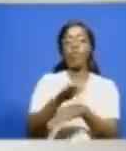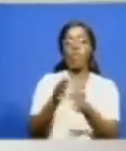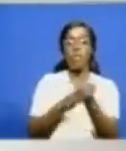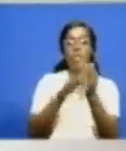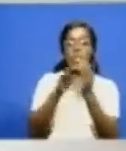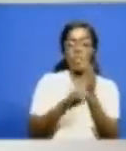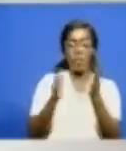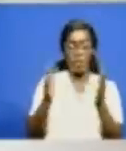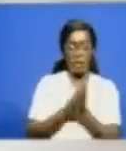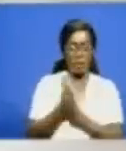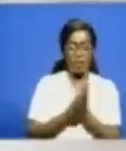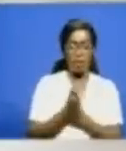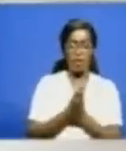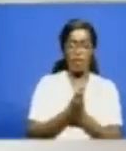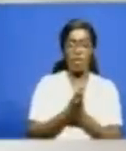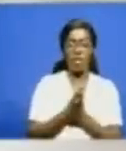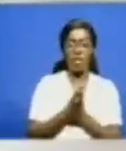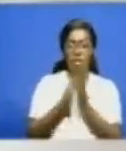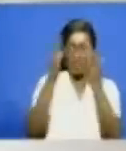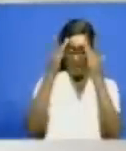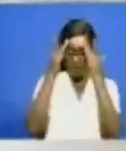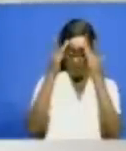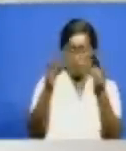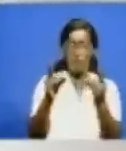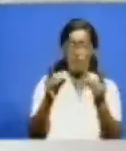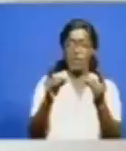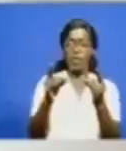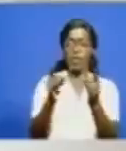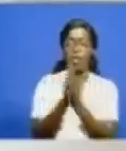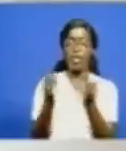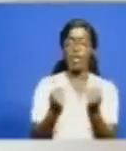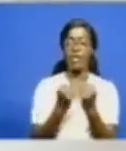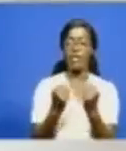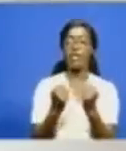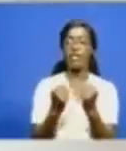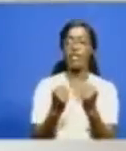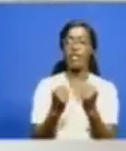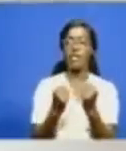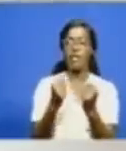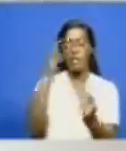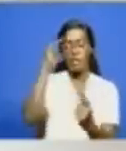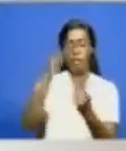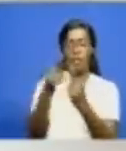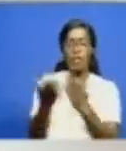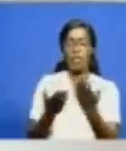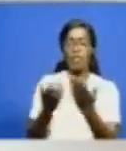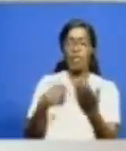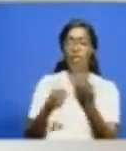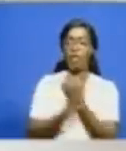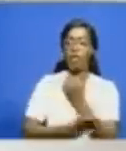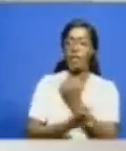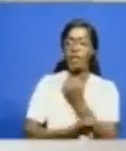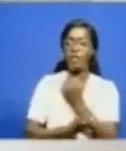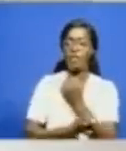great passion, determination, and energy towards serving our country.